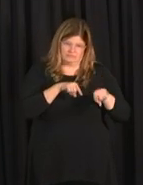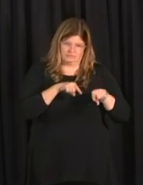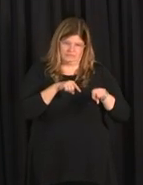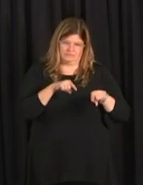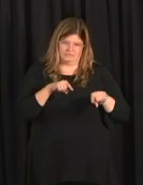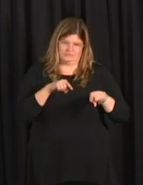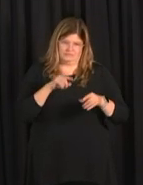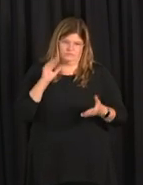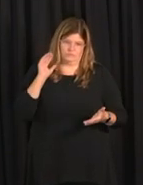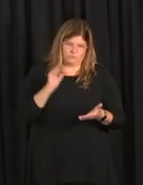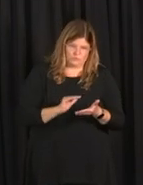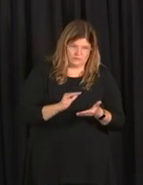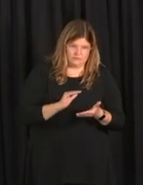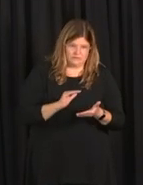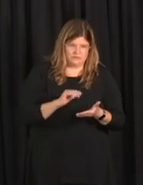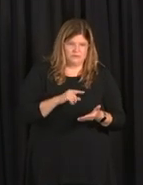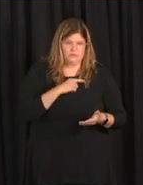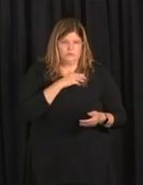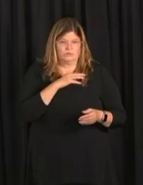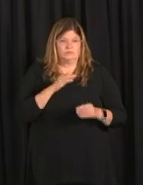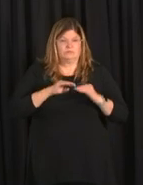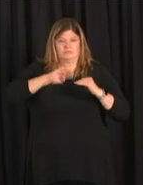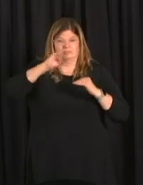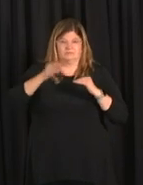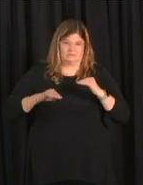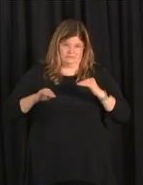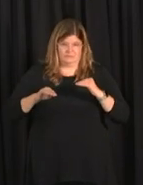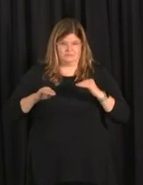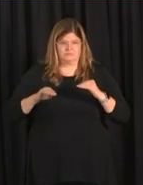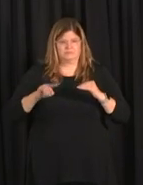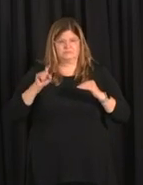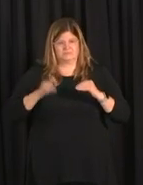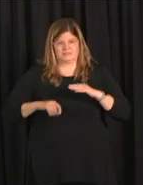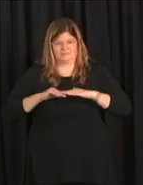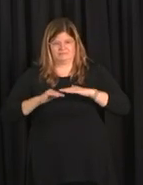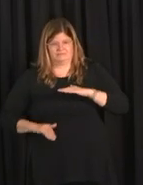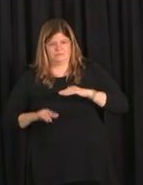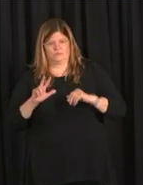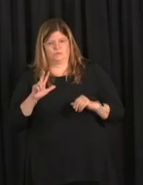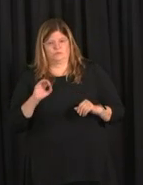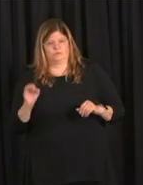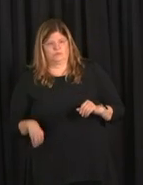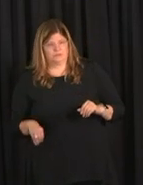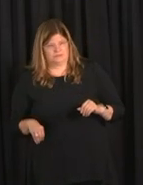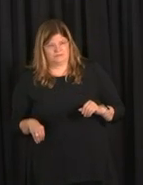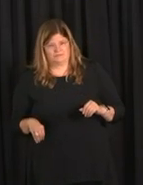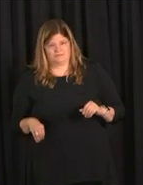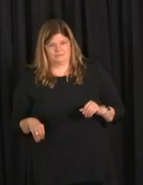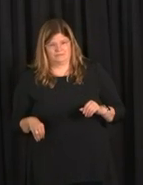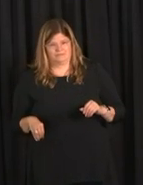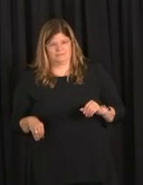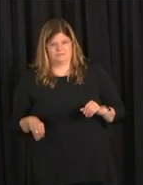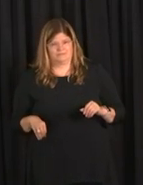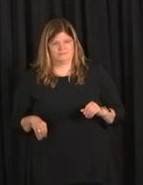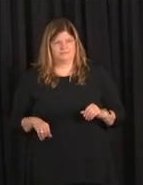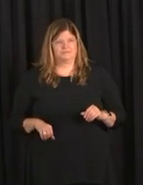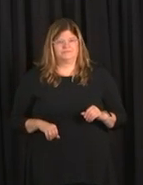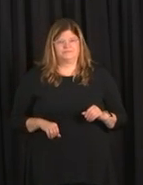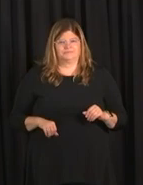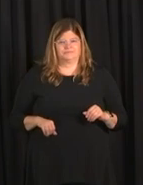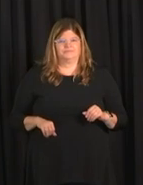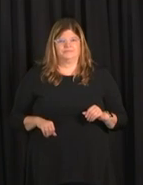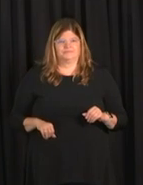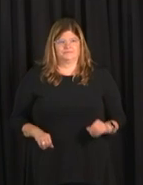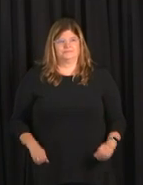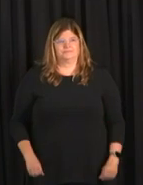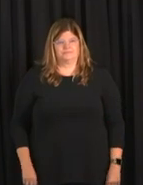response and reduce your risk for second waves, rebound, et cetera, you really need to be focused on test positivity being less